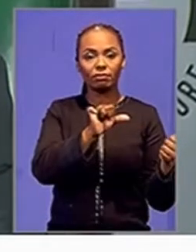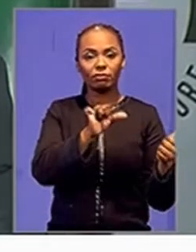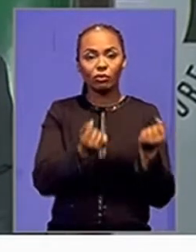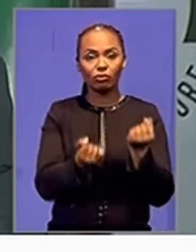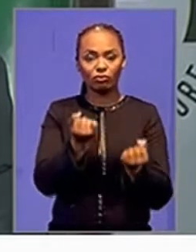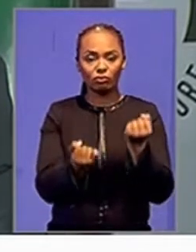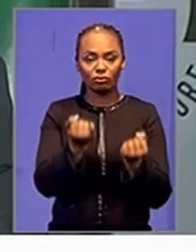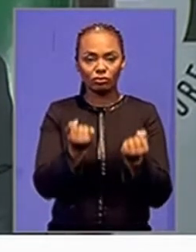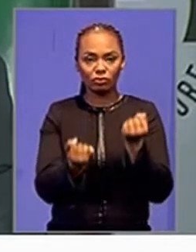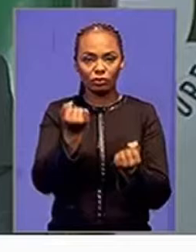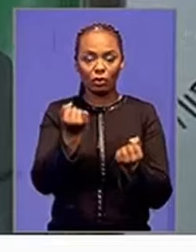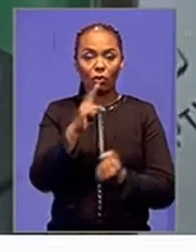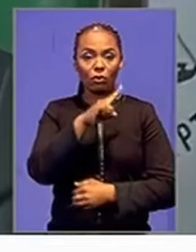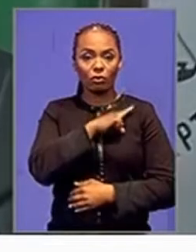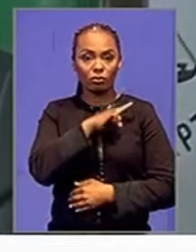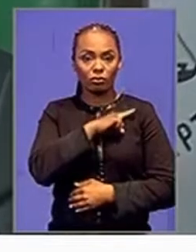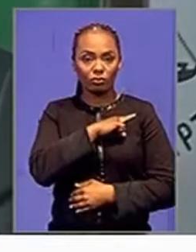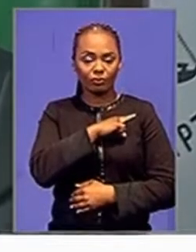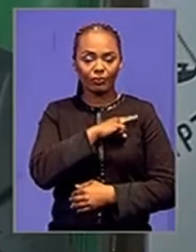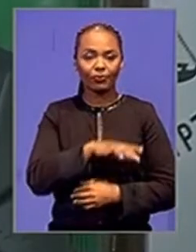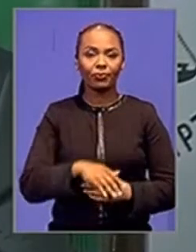in circumstances where